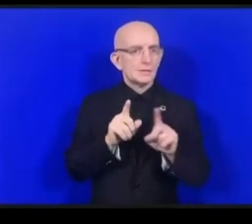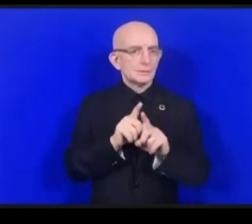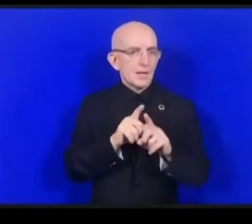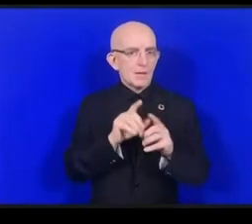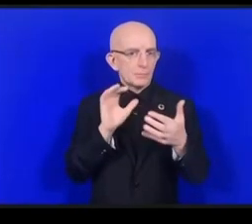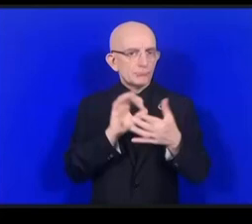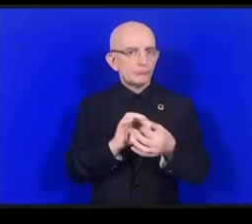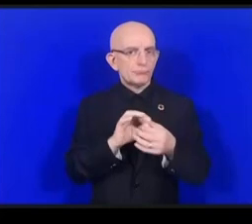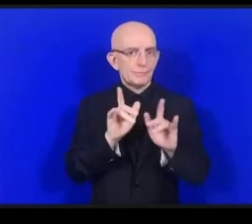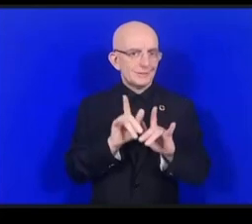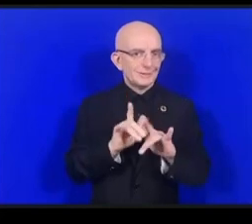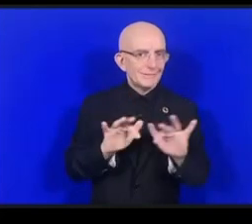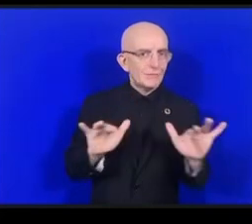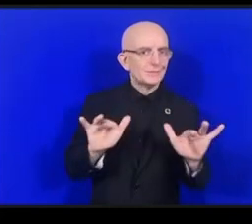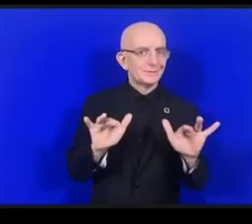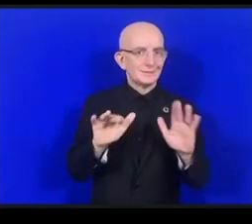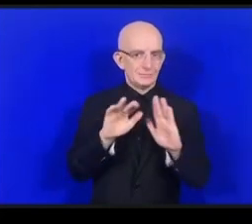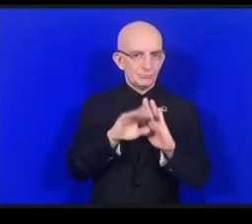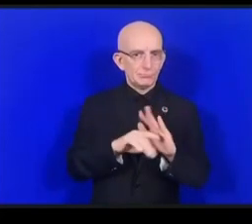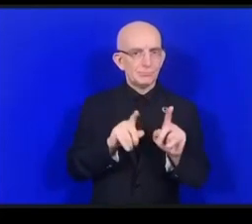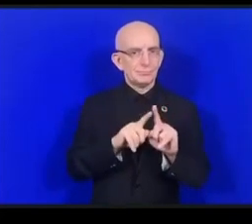also to